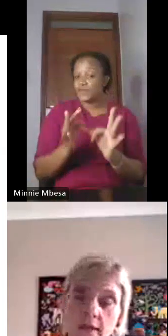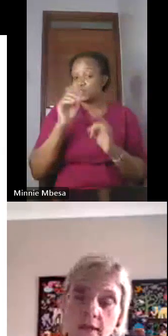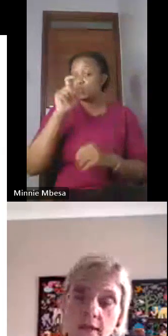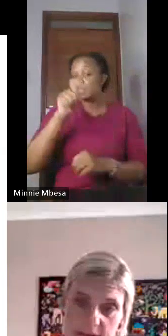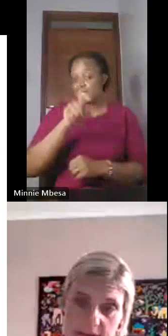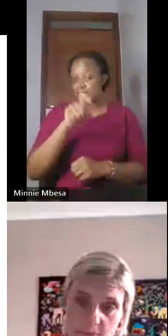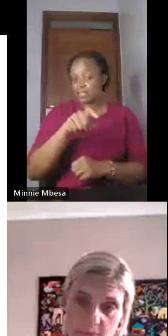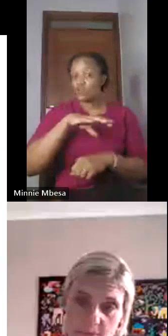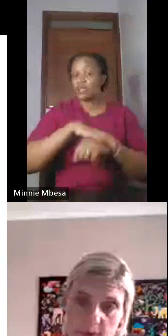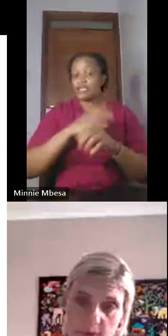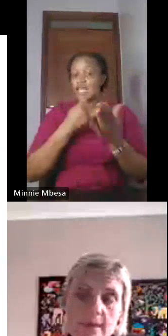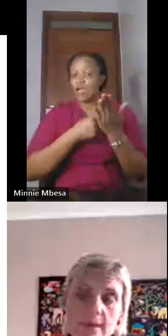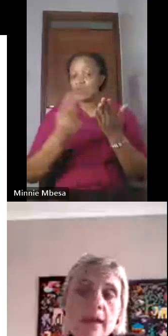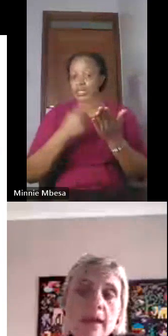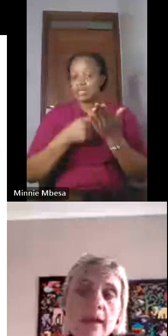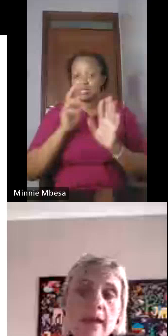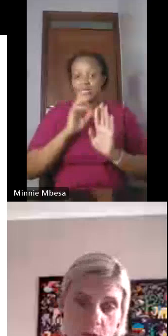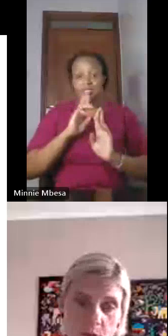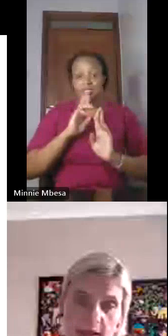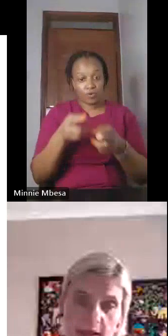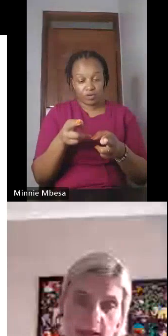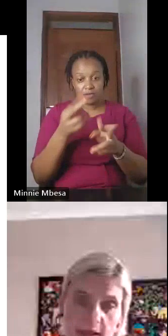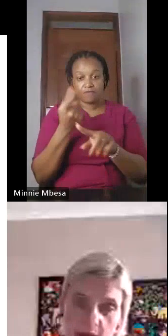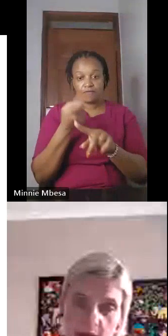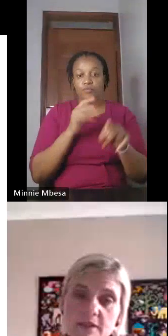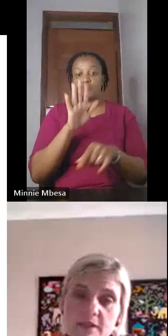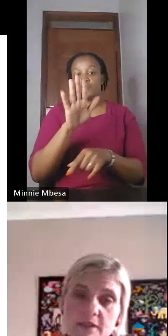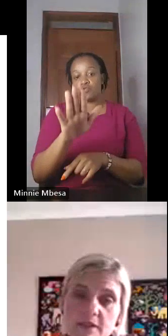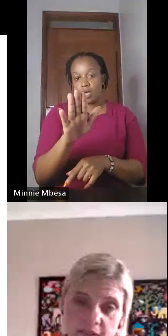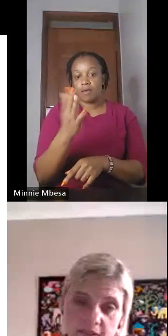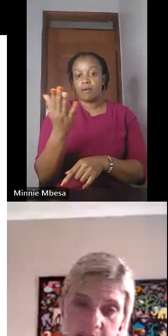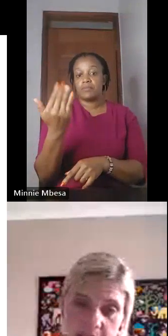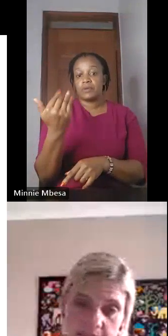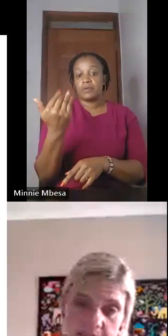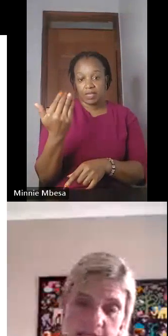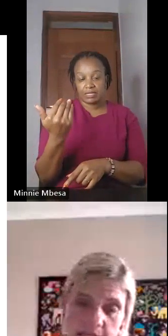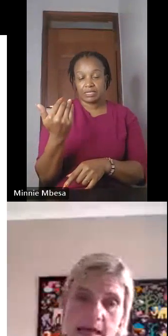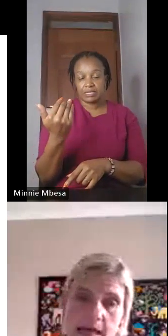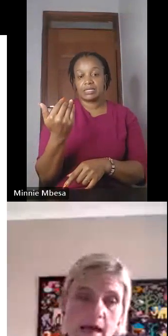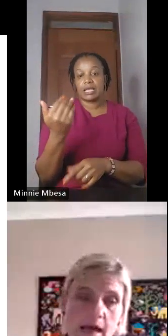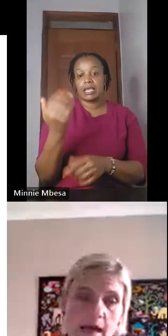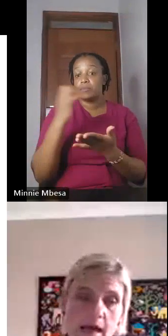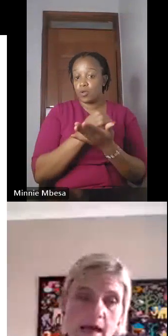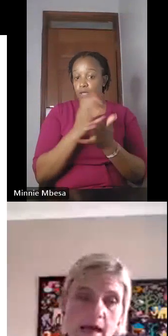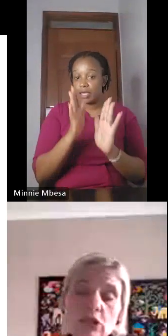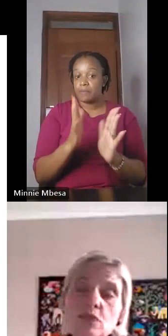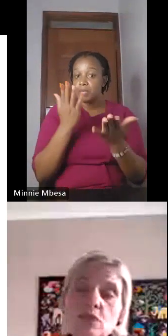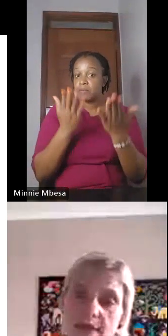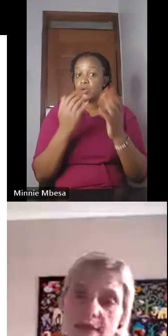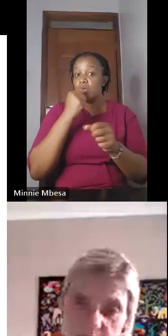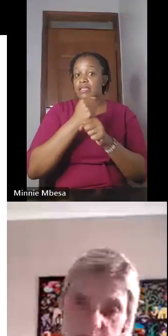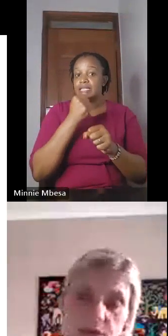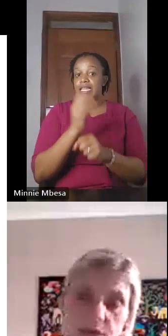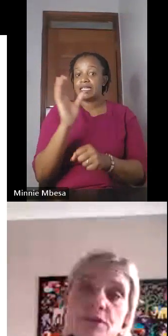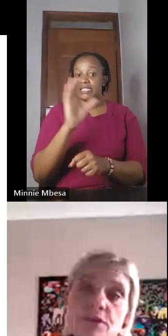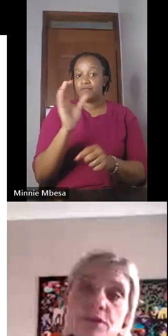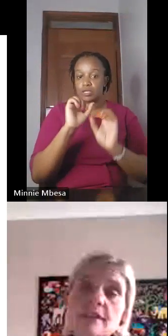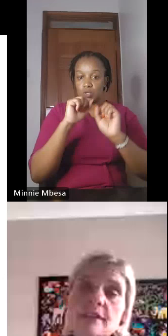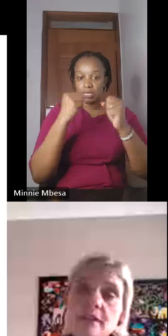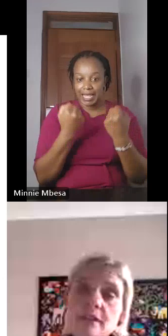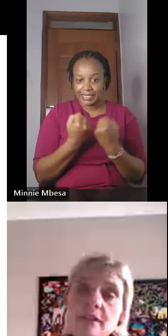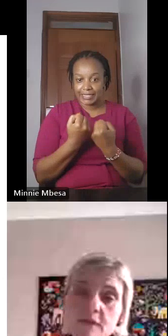a previous employer and you are working in the private or civil society, you may do so.